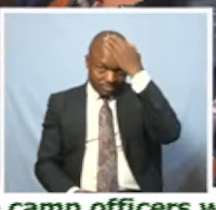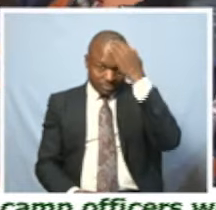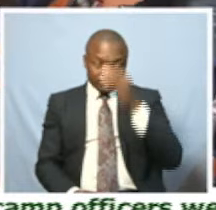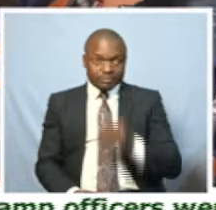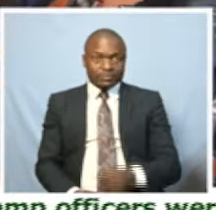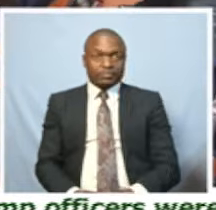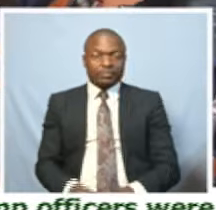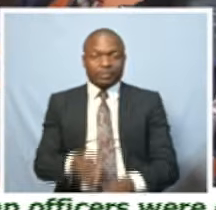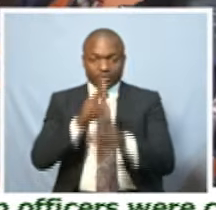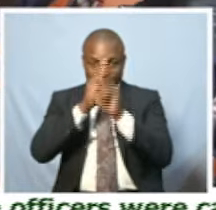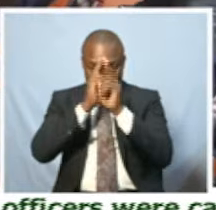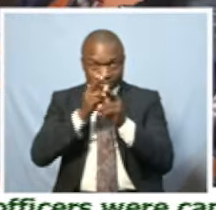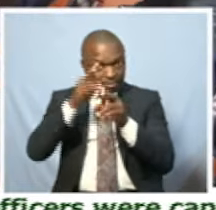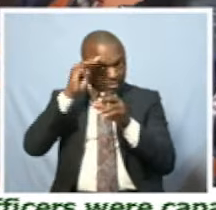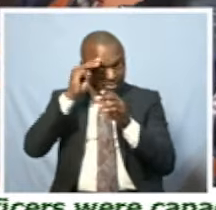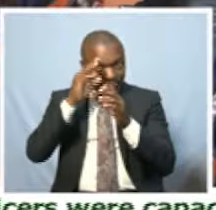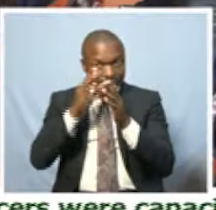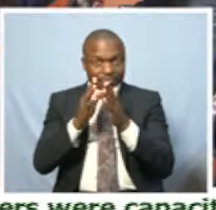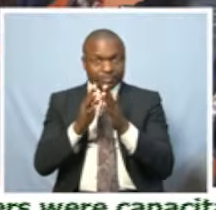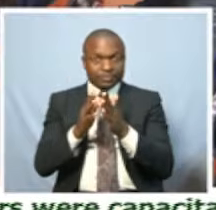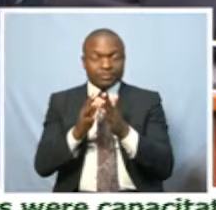The acting minister.